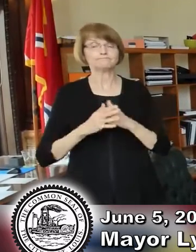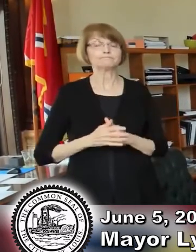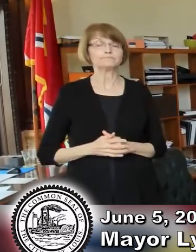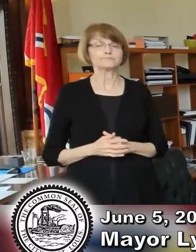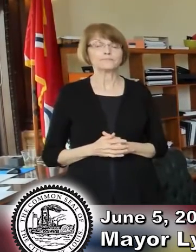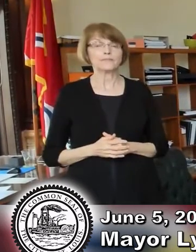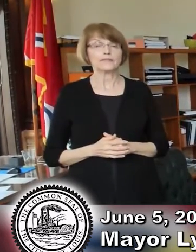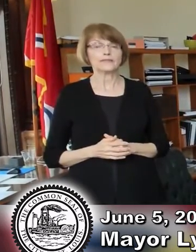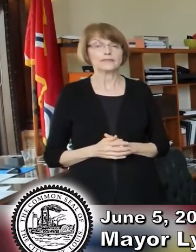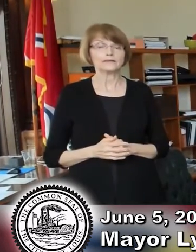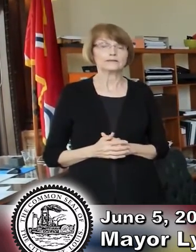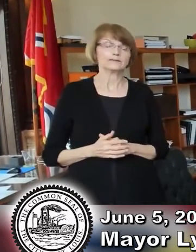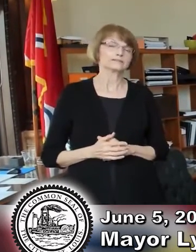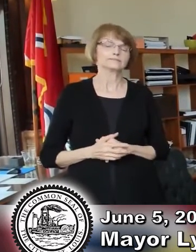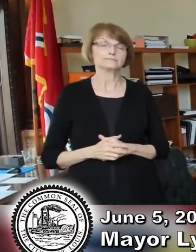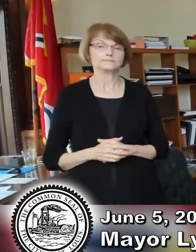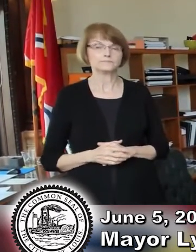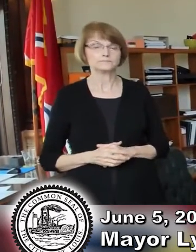So on